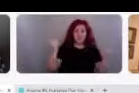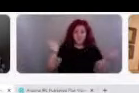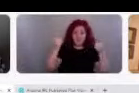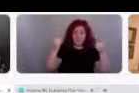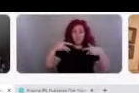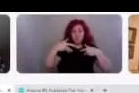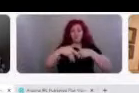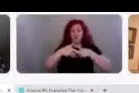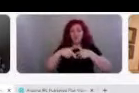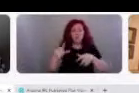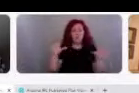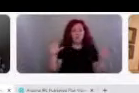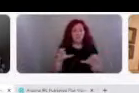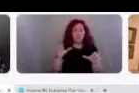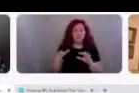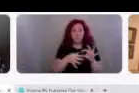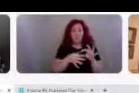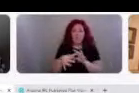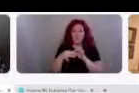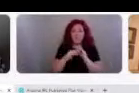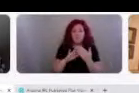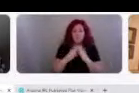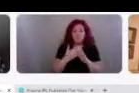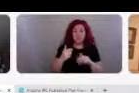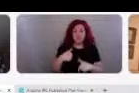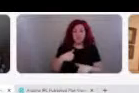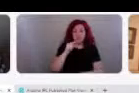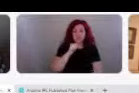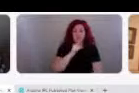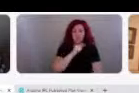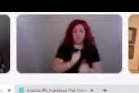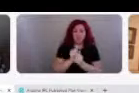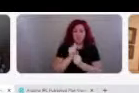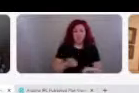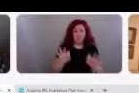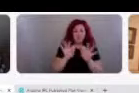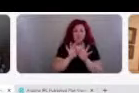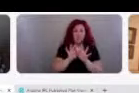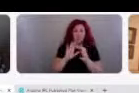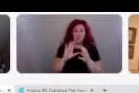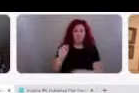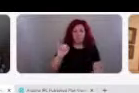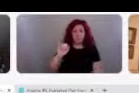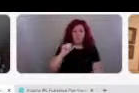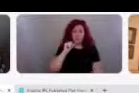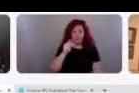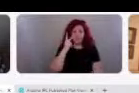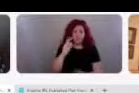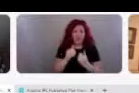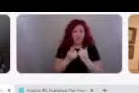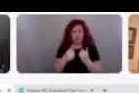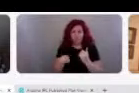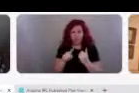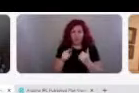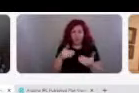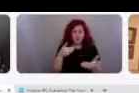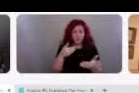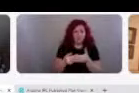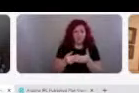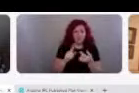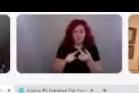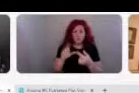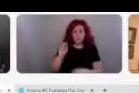activities unite us as a community this is gilbert's most critical community of interest i don't see how these are close to communities of